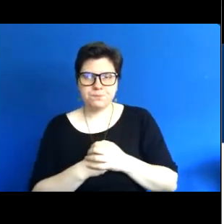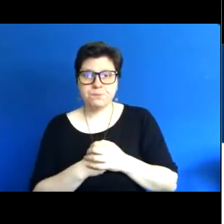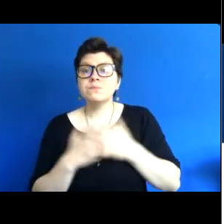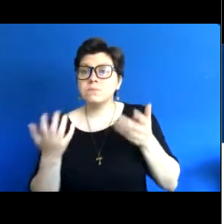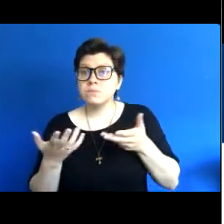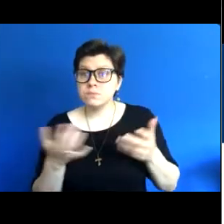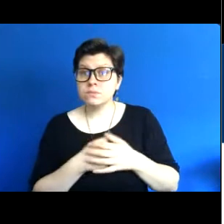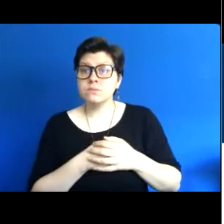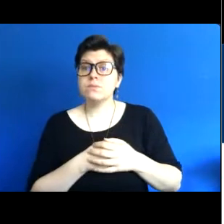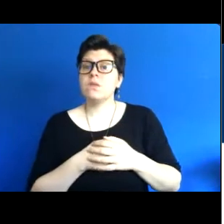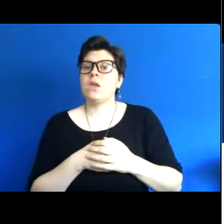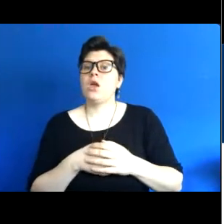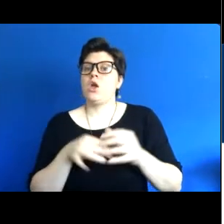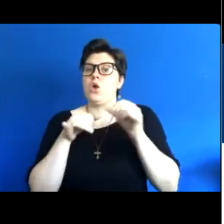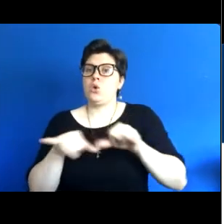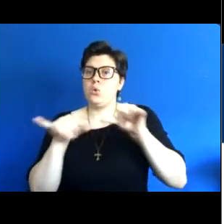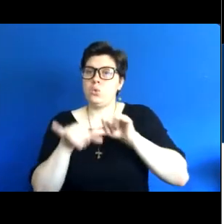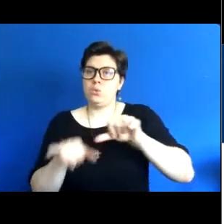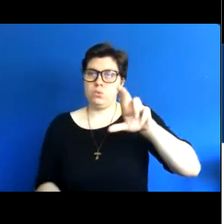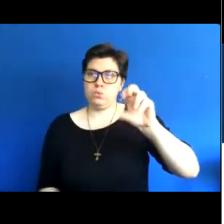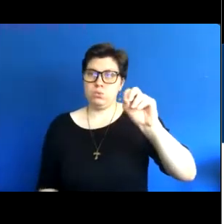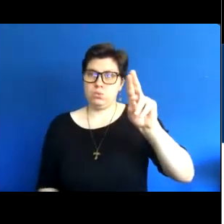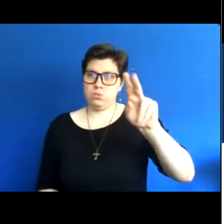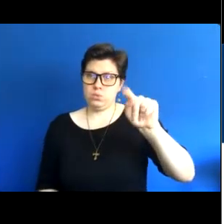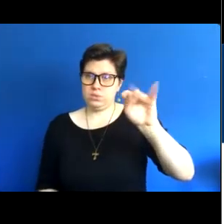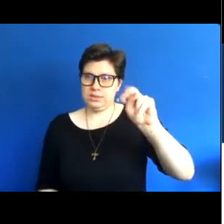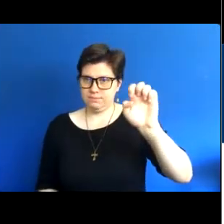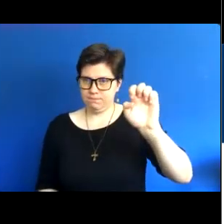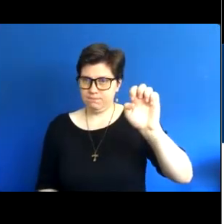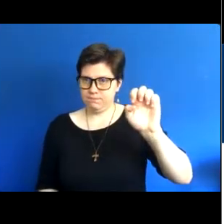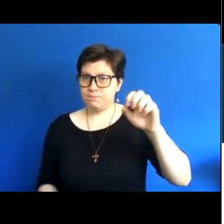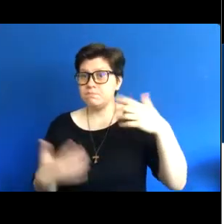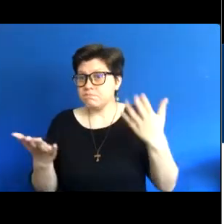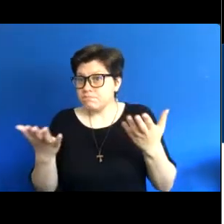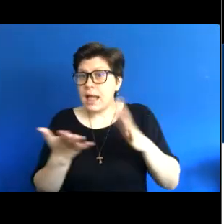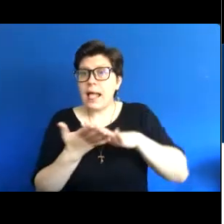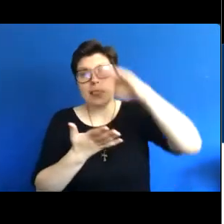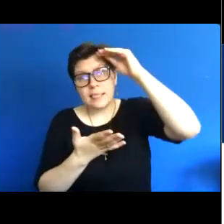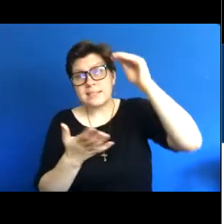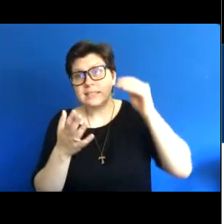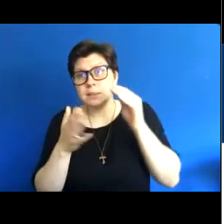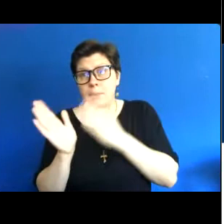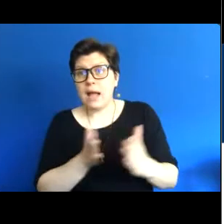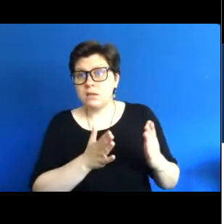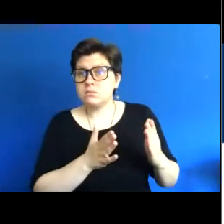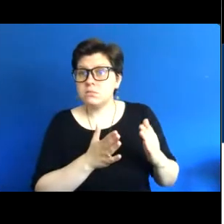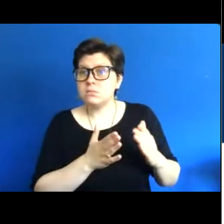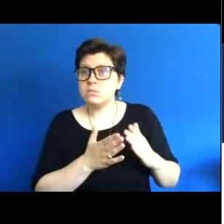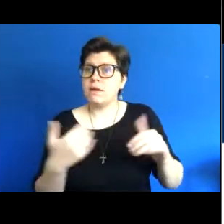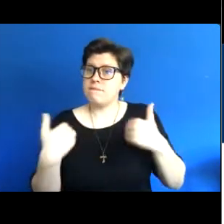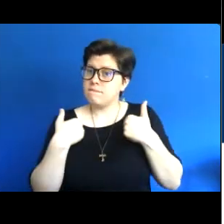a routine for our class. In other words, provide a lesson plan, create a lesson plan, have